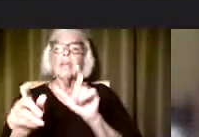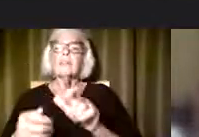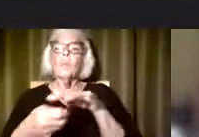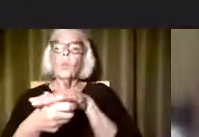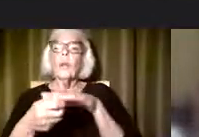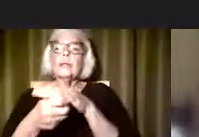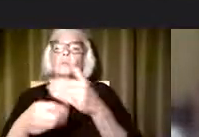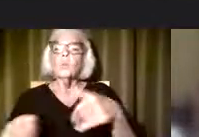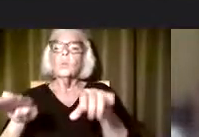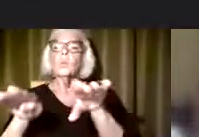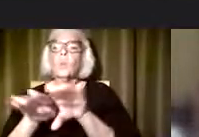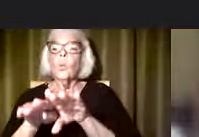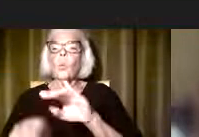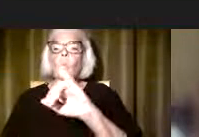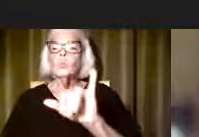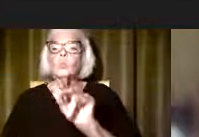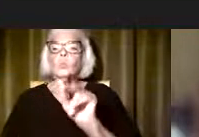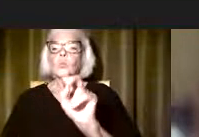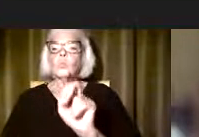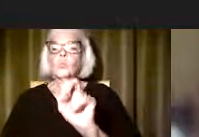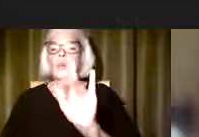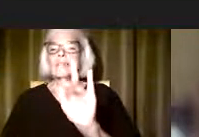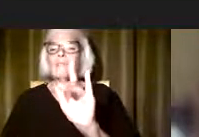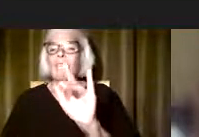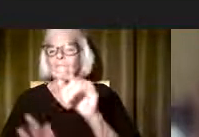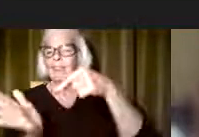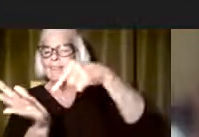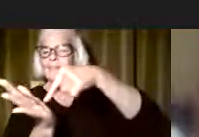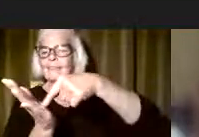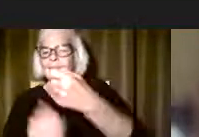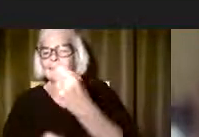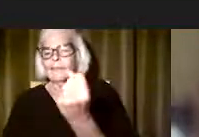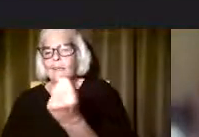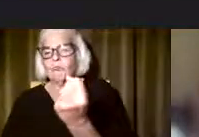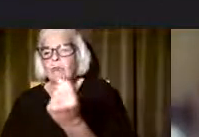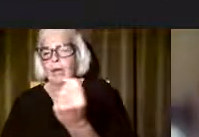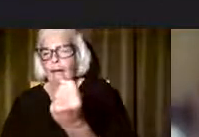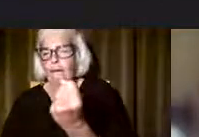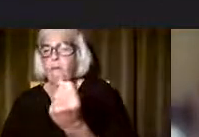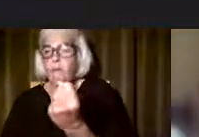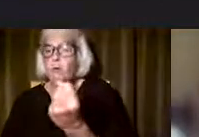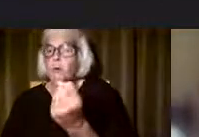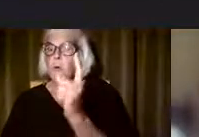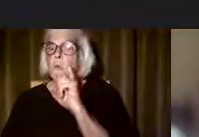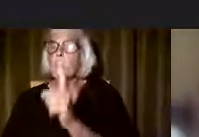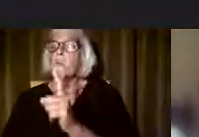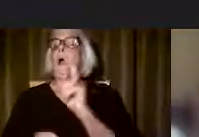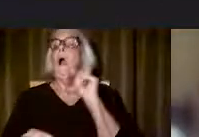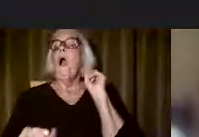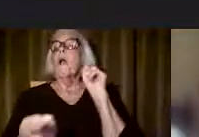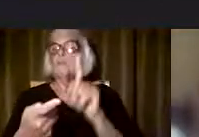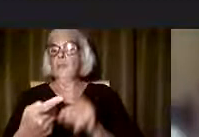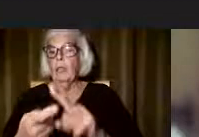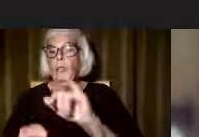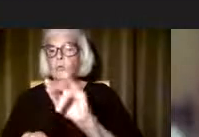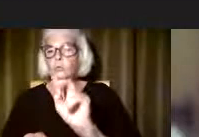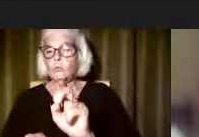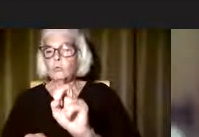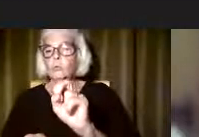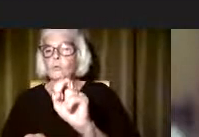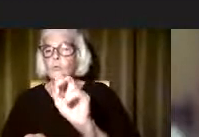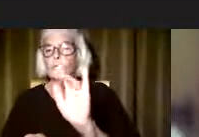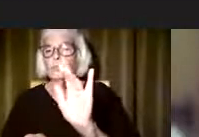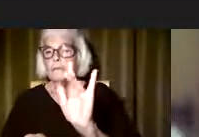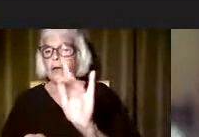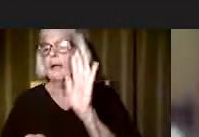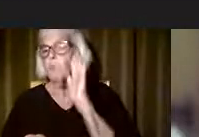Saturday. Up until this Saturday, we will continue to provide PCR testing if that is